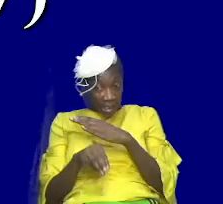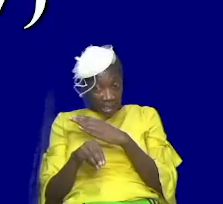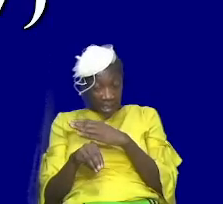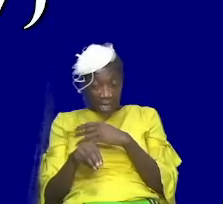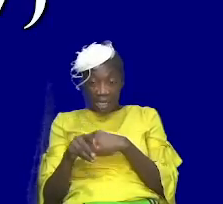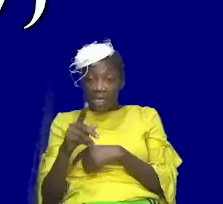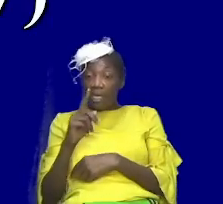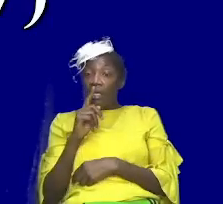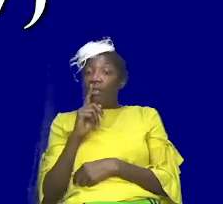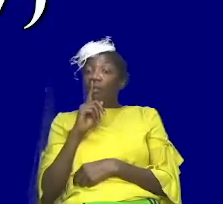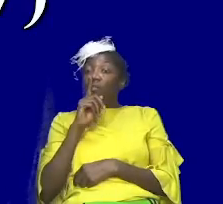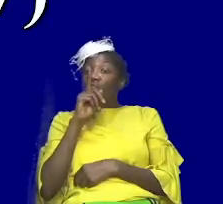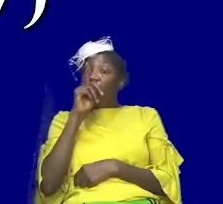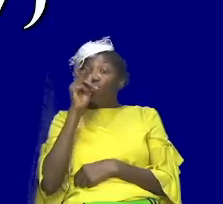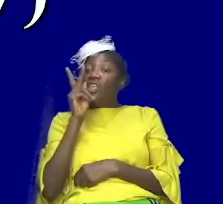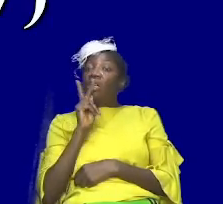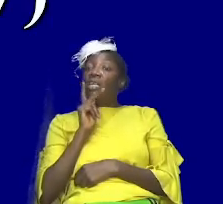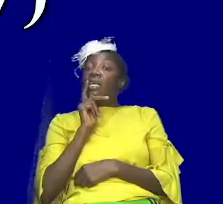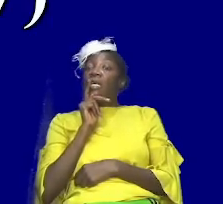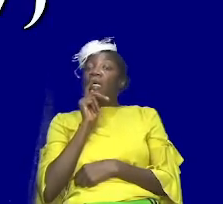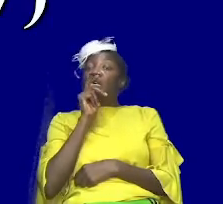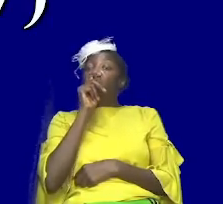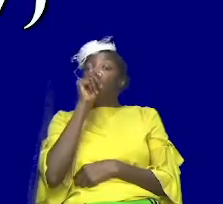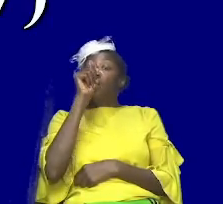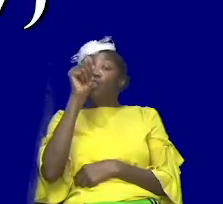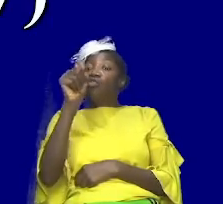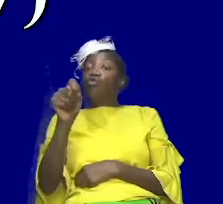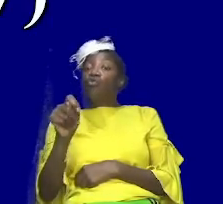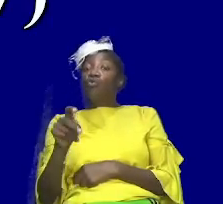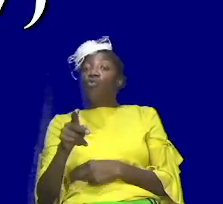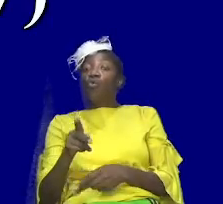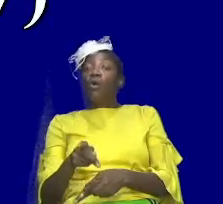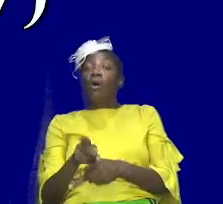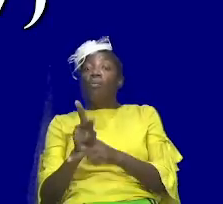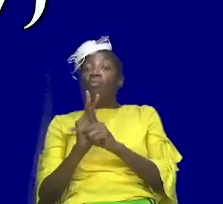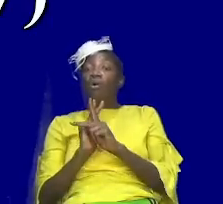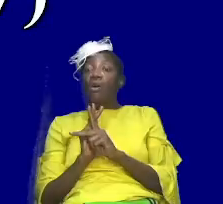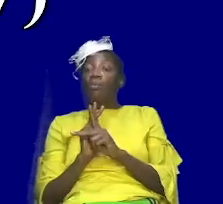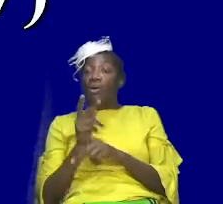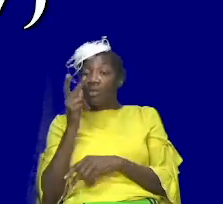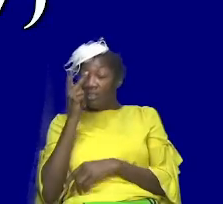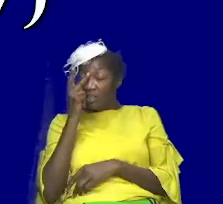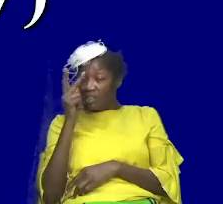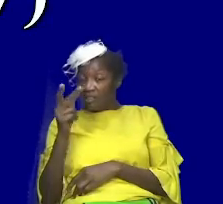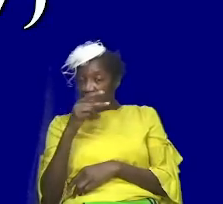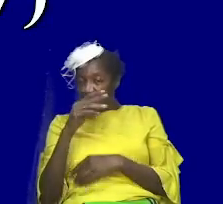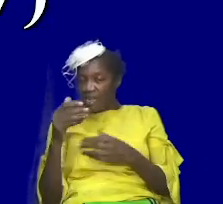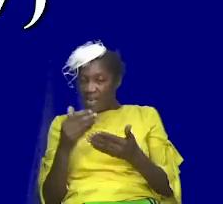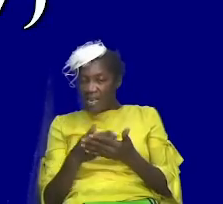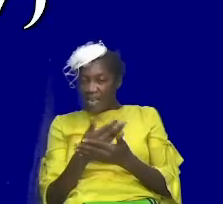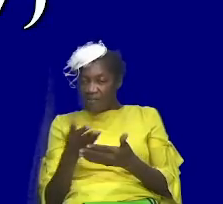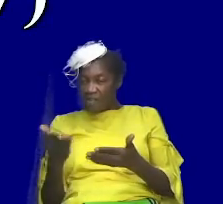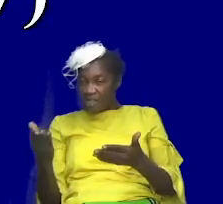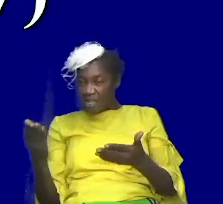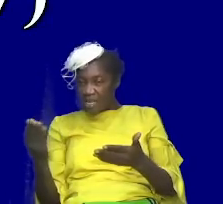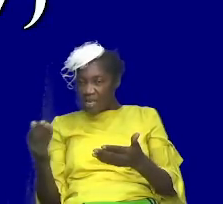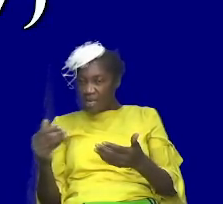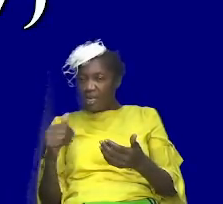true purpose that was behind all the things that you did. And when he did that, if it was not